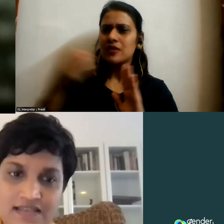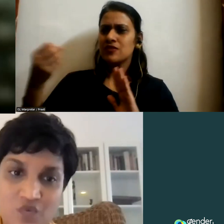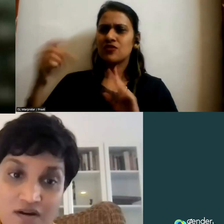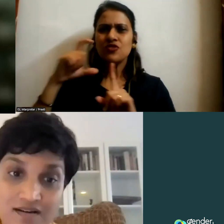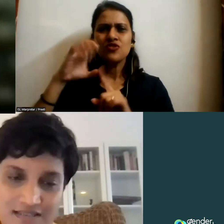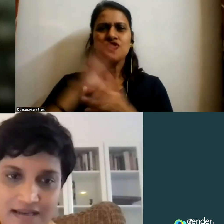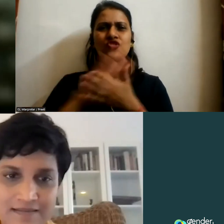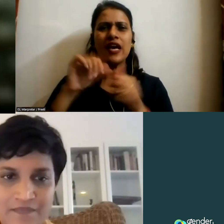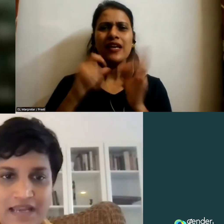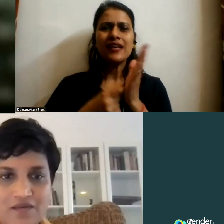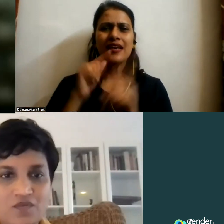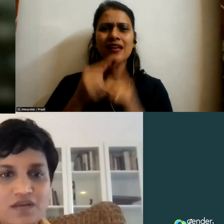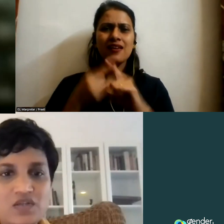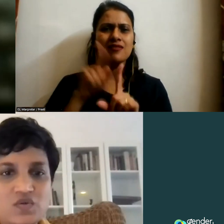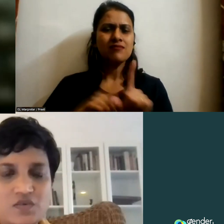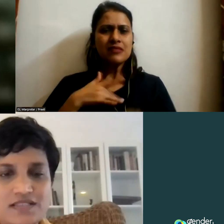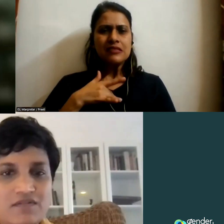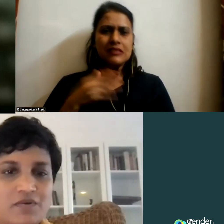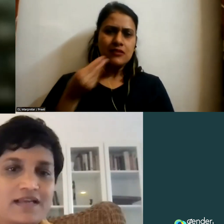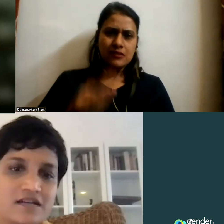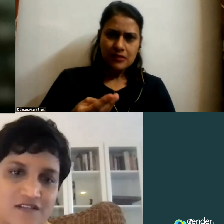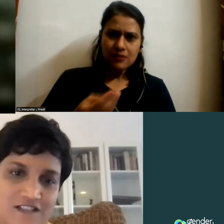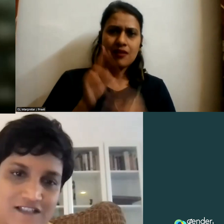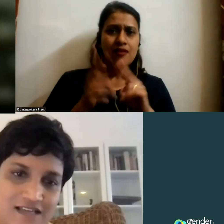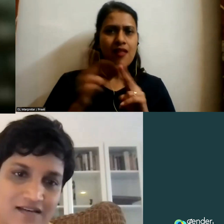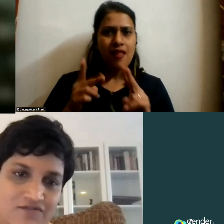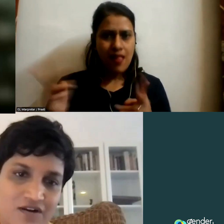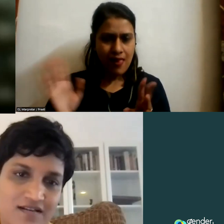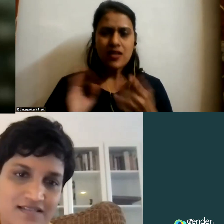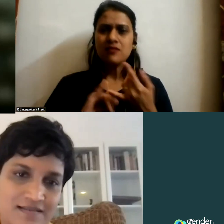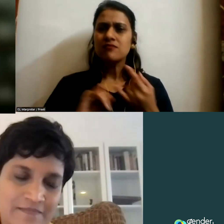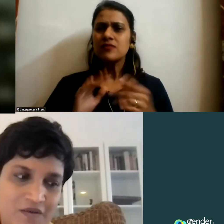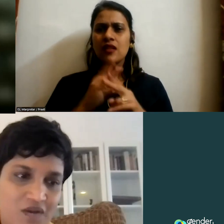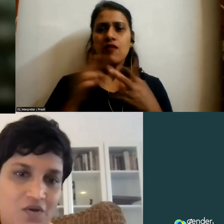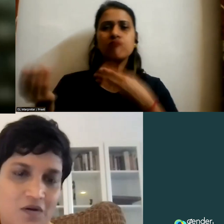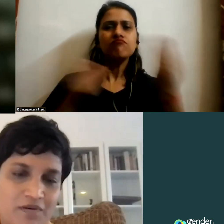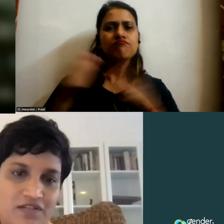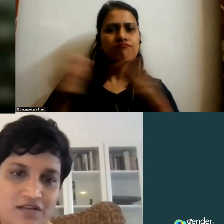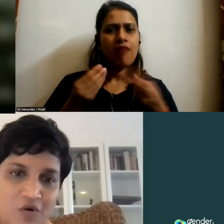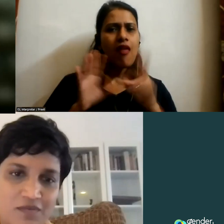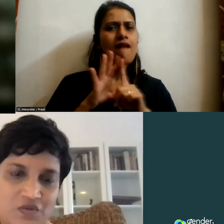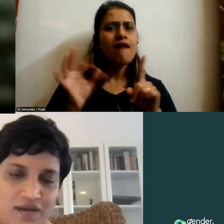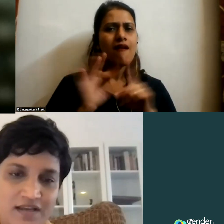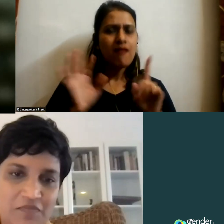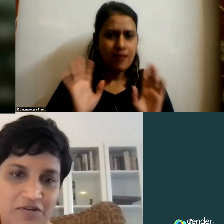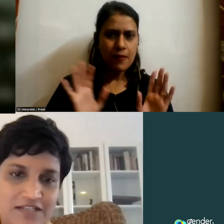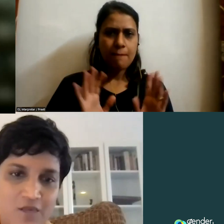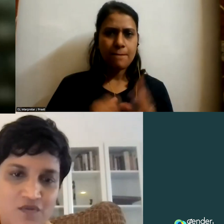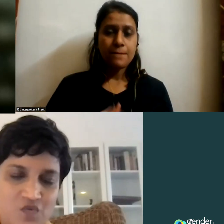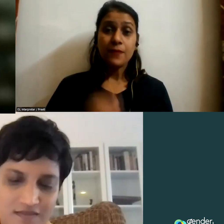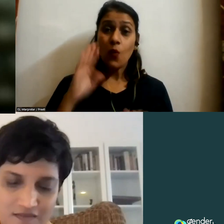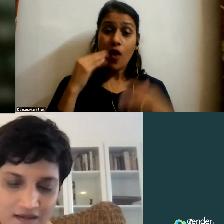model has worked, right? And what we do is we're saying we're bringing services. And for us, we know a pivotal moment when a